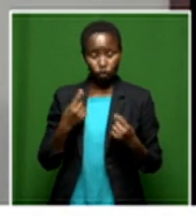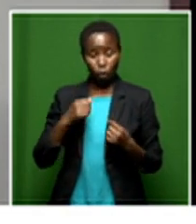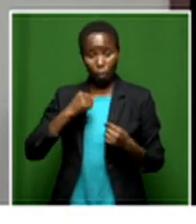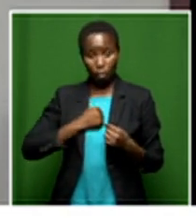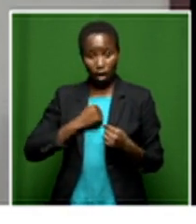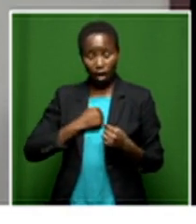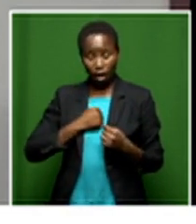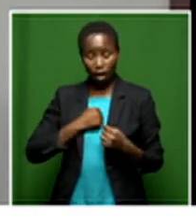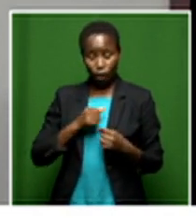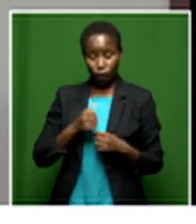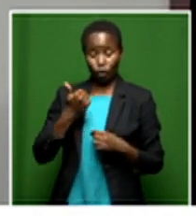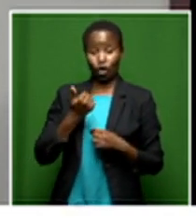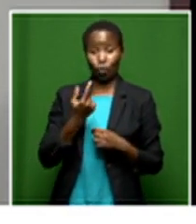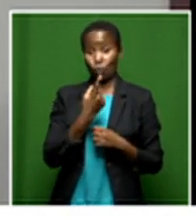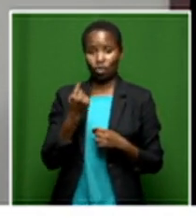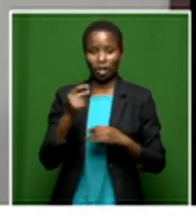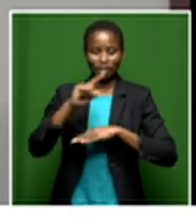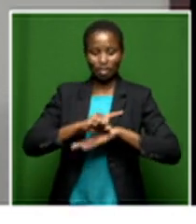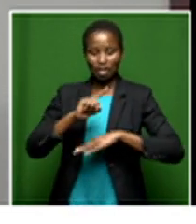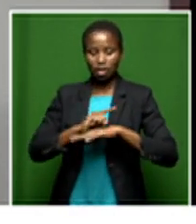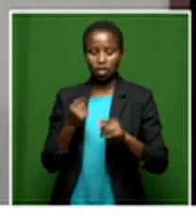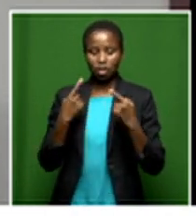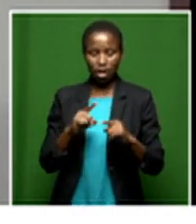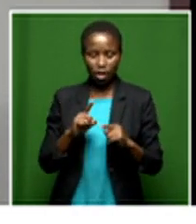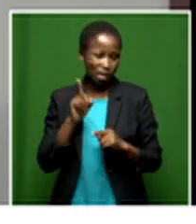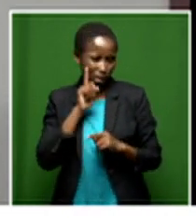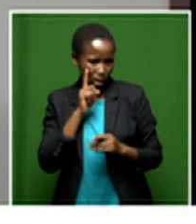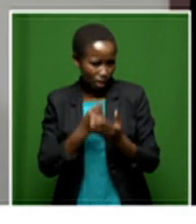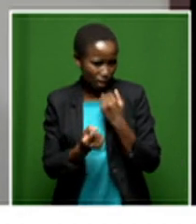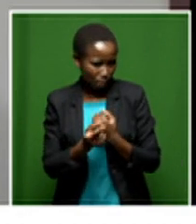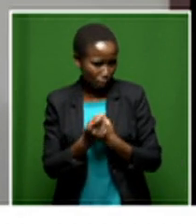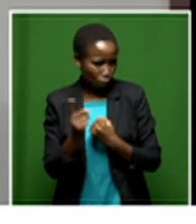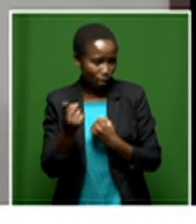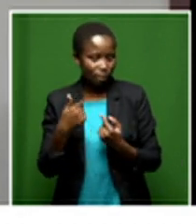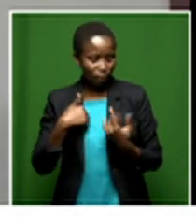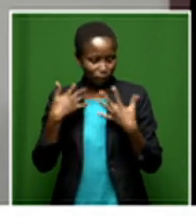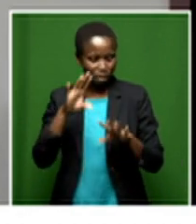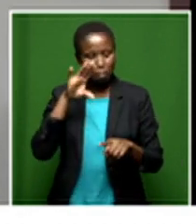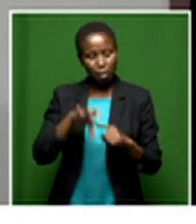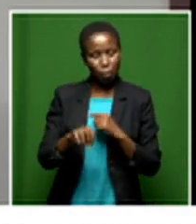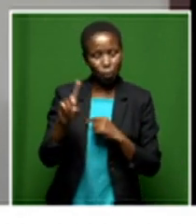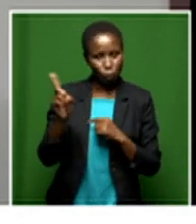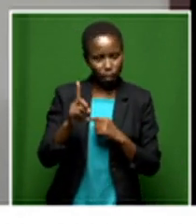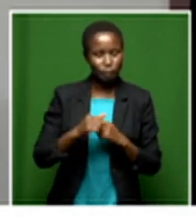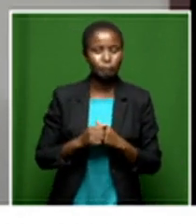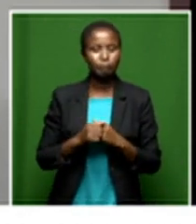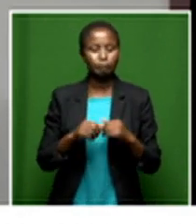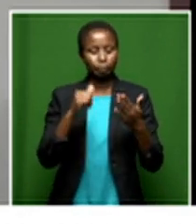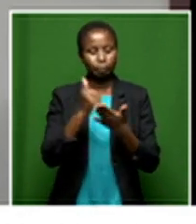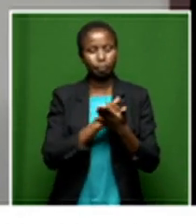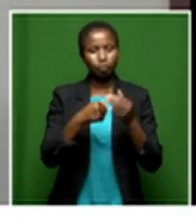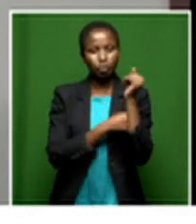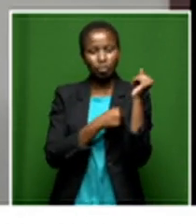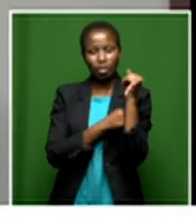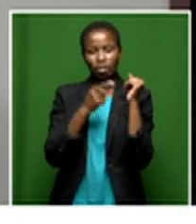terms of getting into the business, understanding what's going on. So what I have found is an organization that has a lot